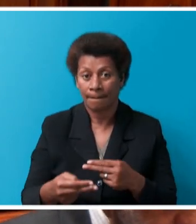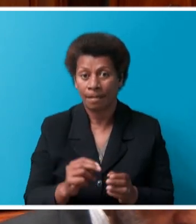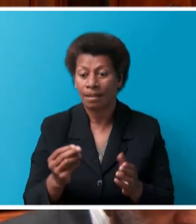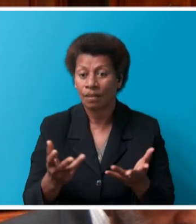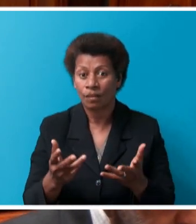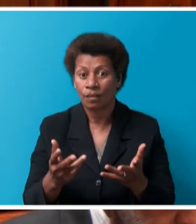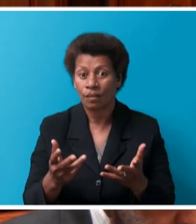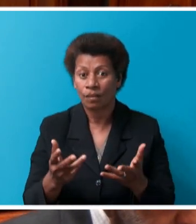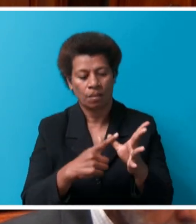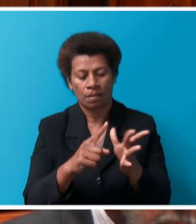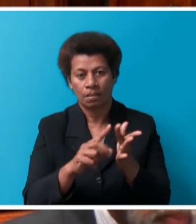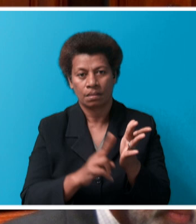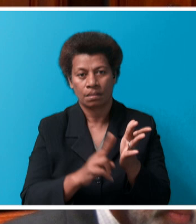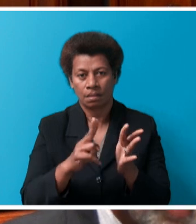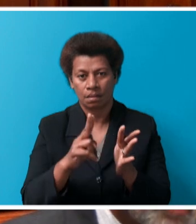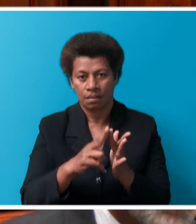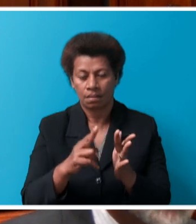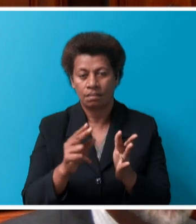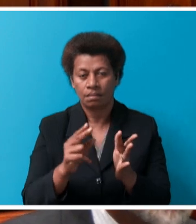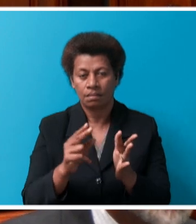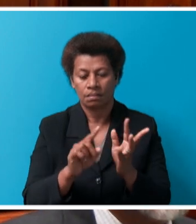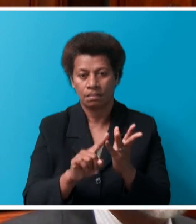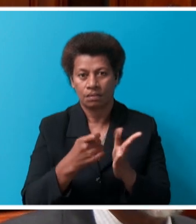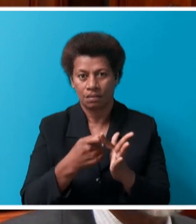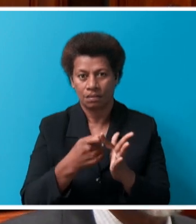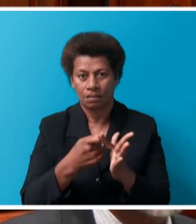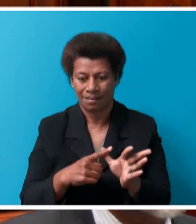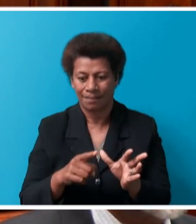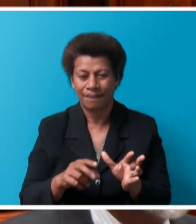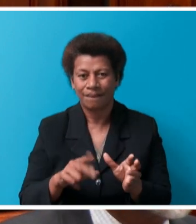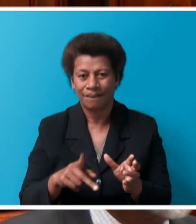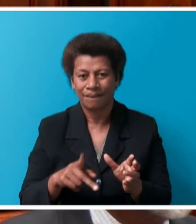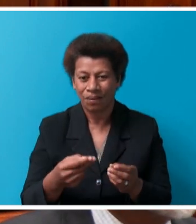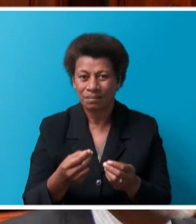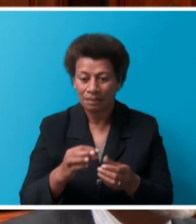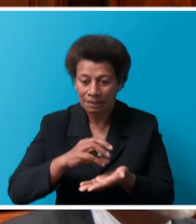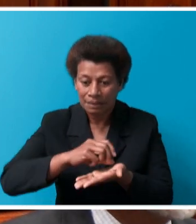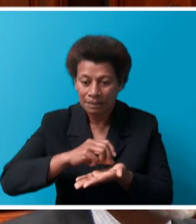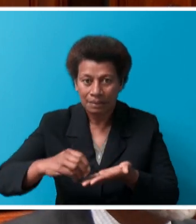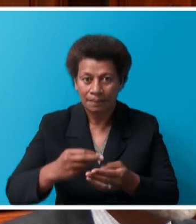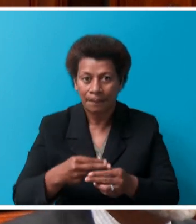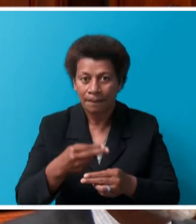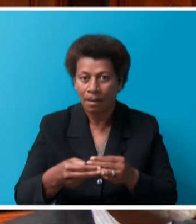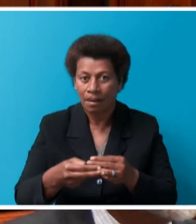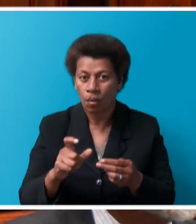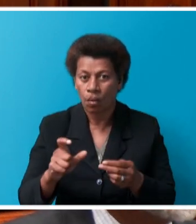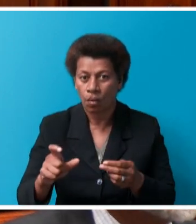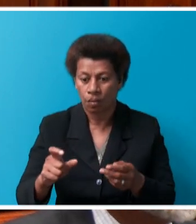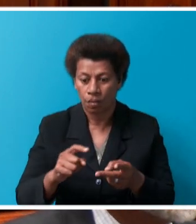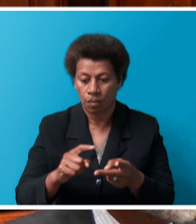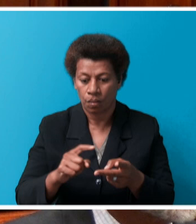Wainimbuka, we are building better nurseries, farm roads, and developing